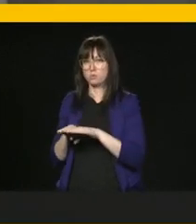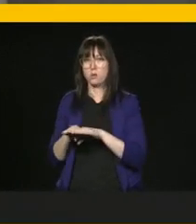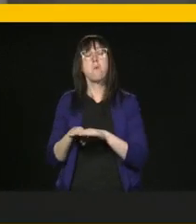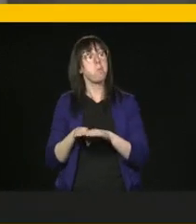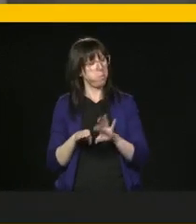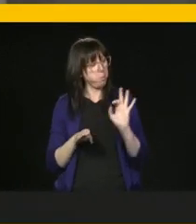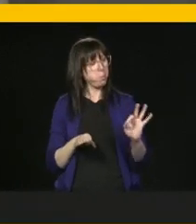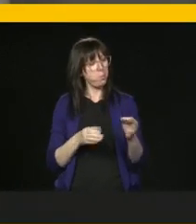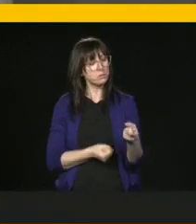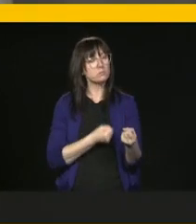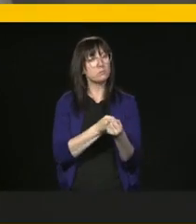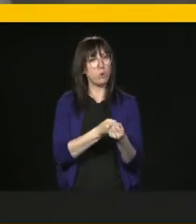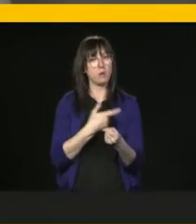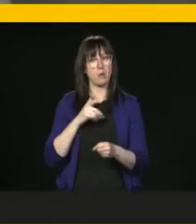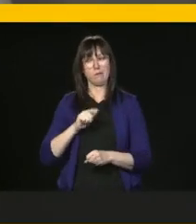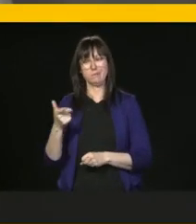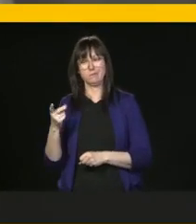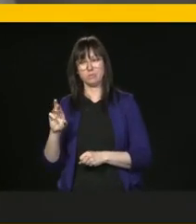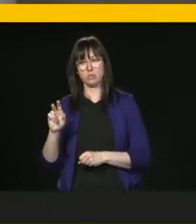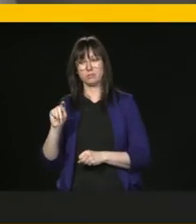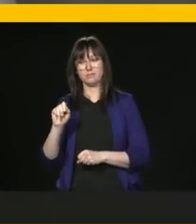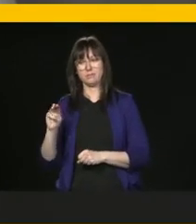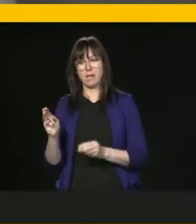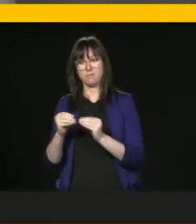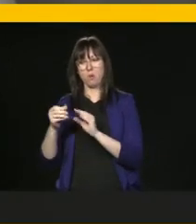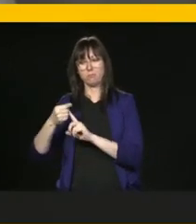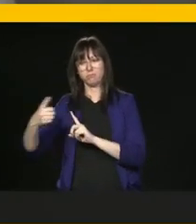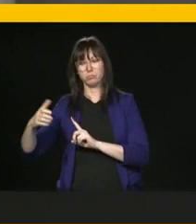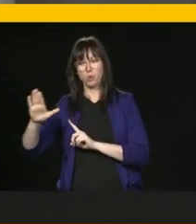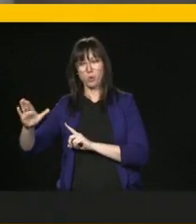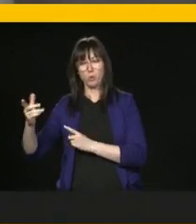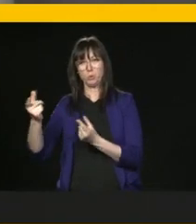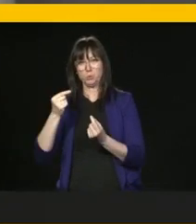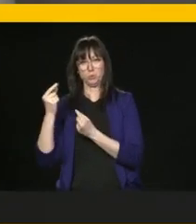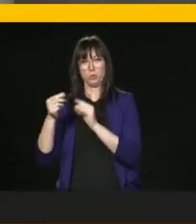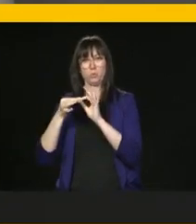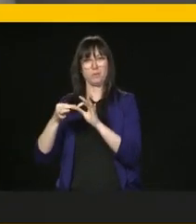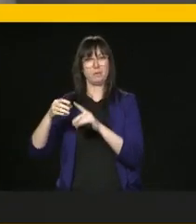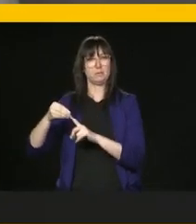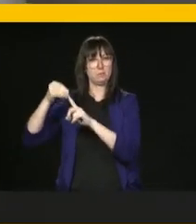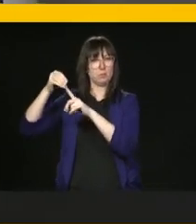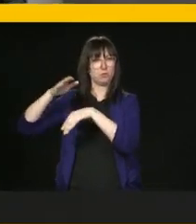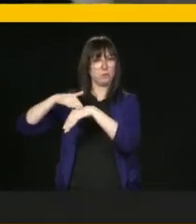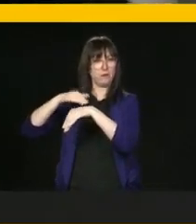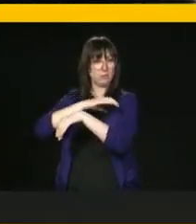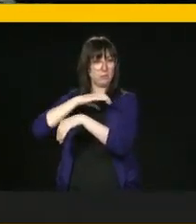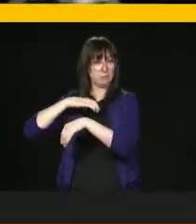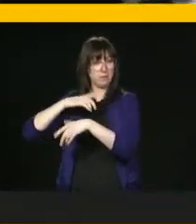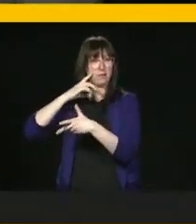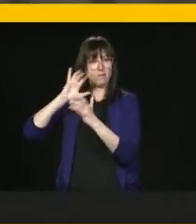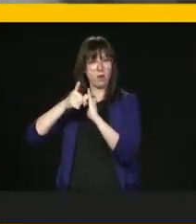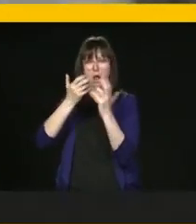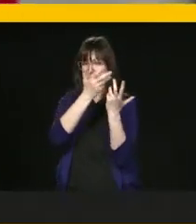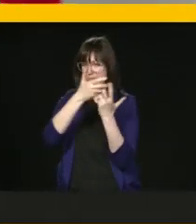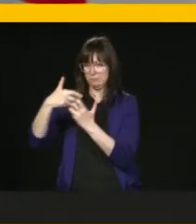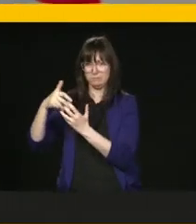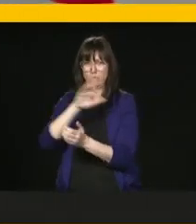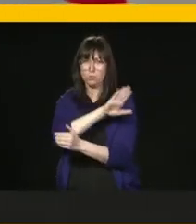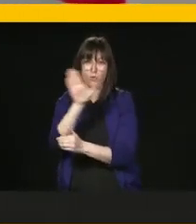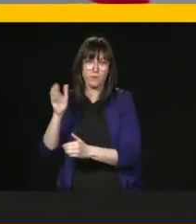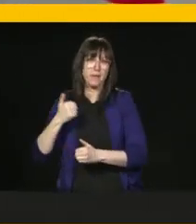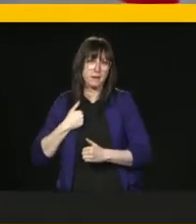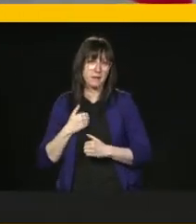talk a bit more about the work that she's doing at the Special Advisory Committee on trying to coordinate that across the country. Well, I think there's absolutely